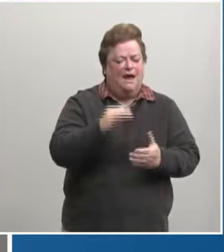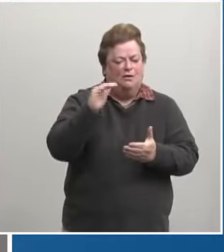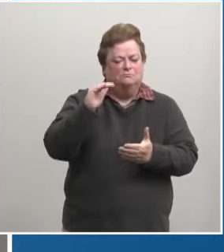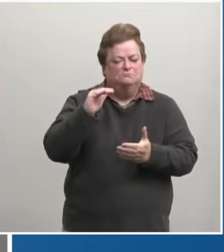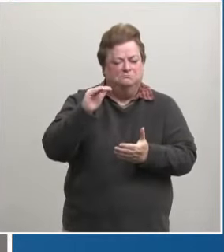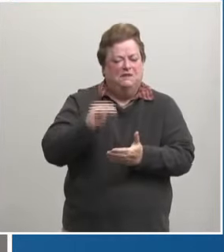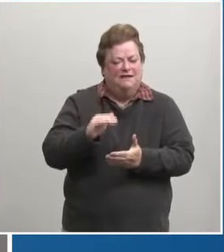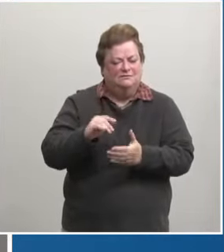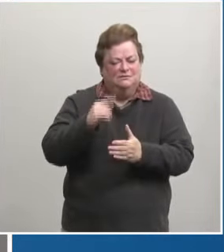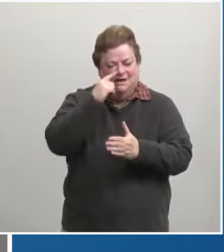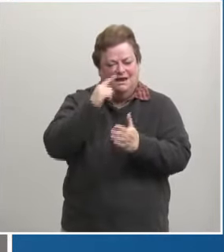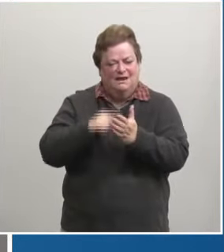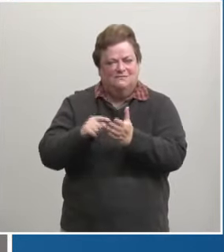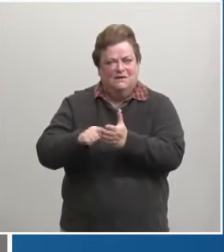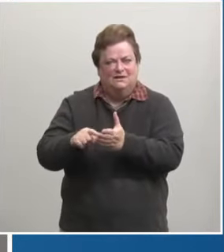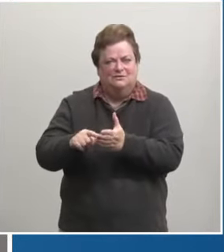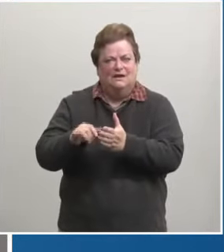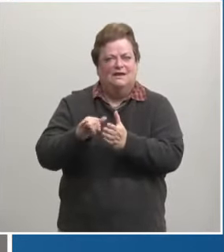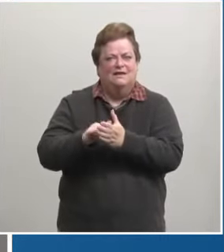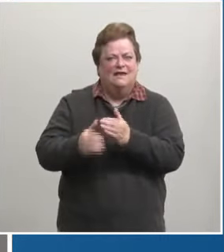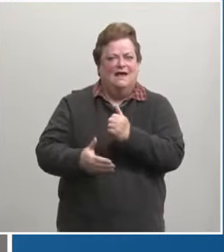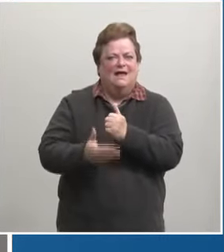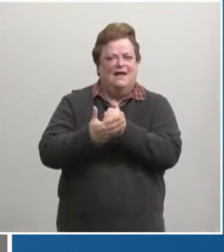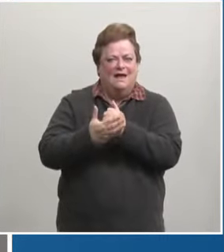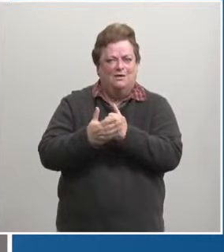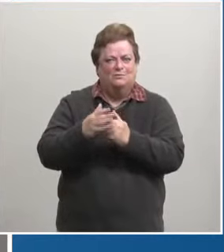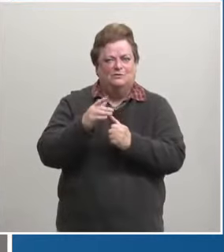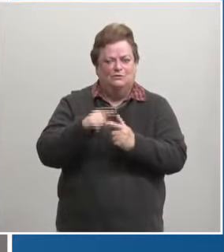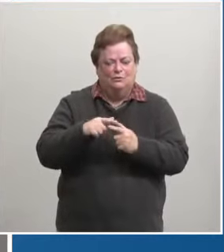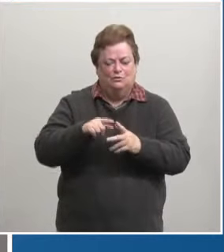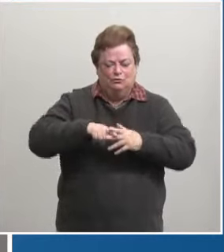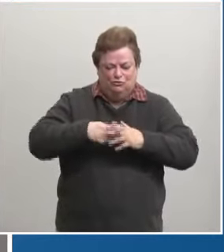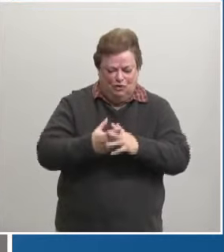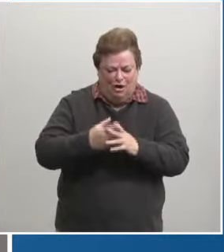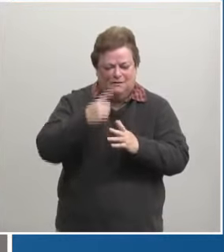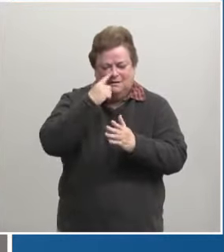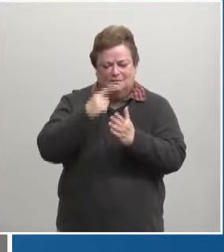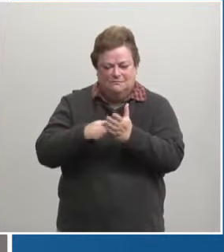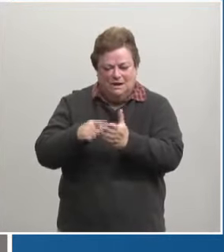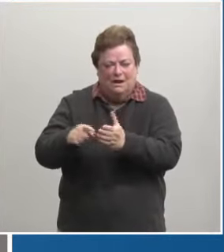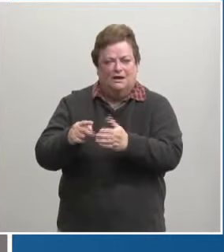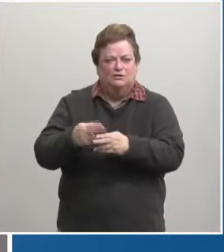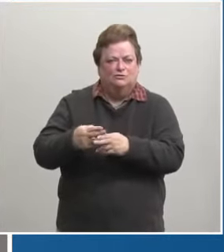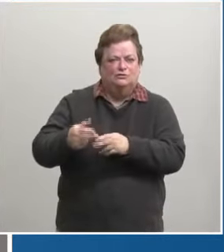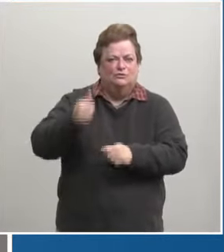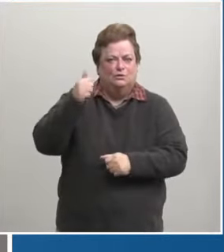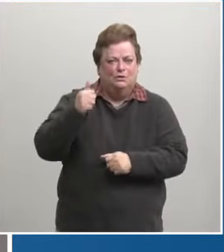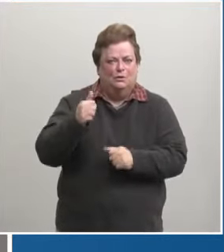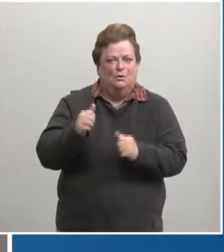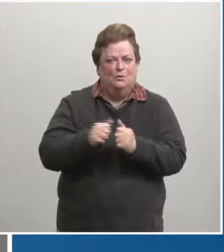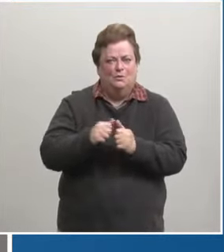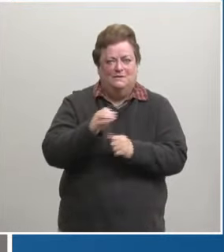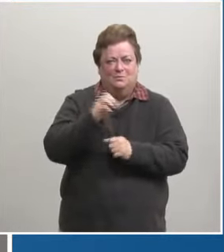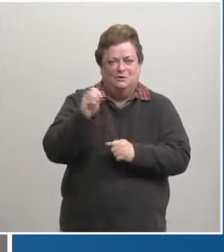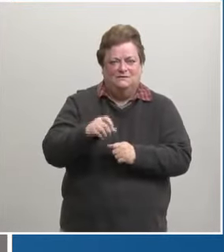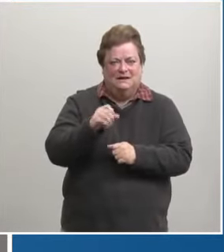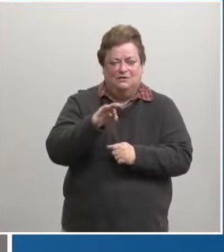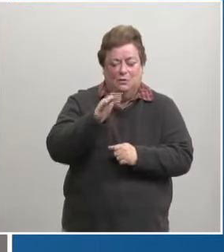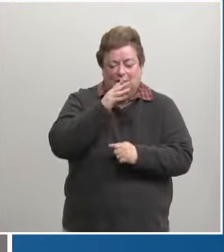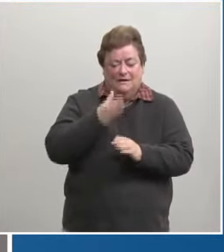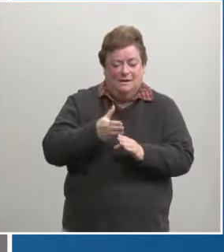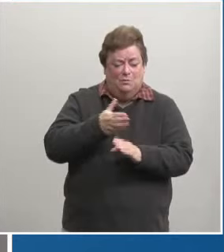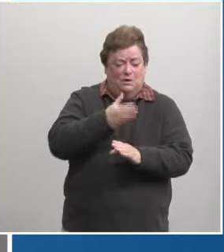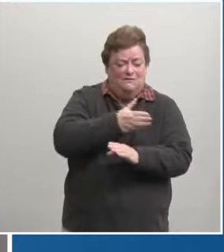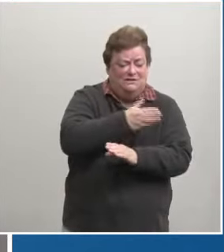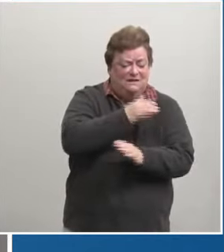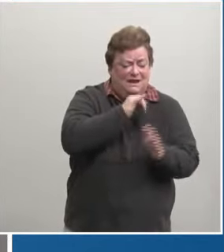well. This helps initiate contact tracing even sooner, and the percentage of new cases connected to a previously identified